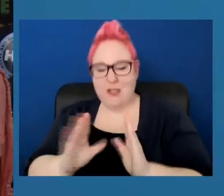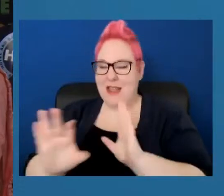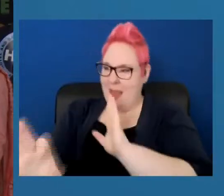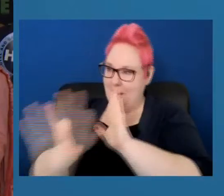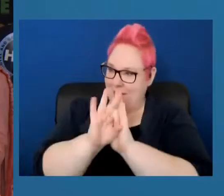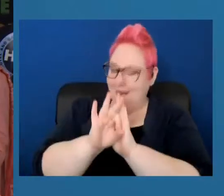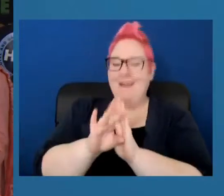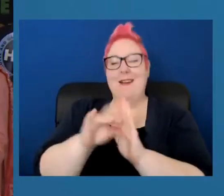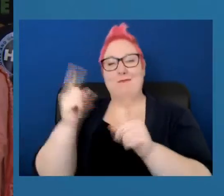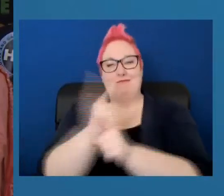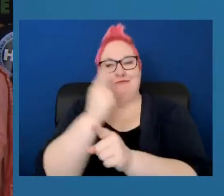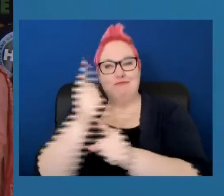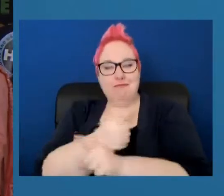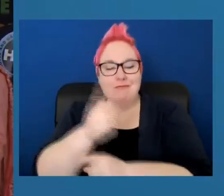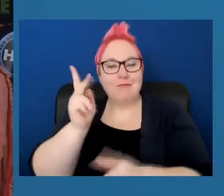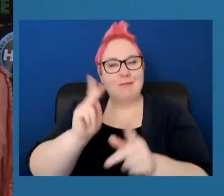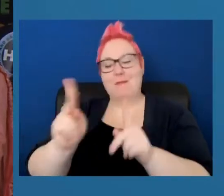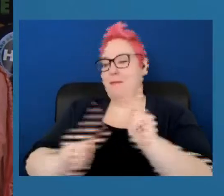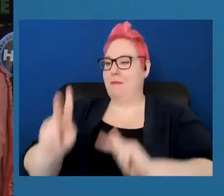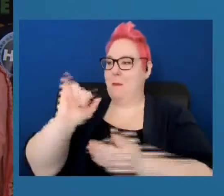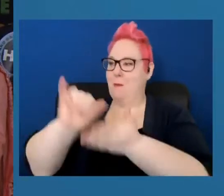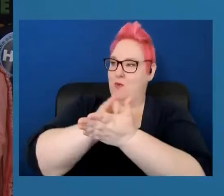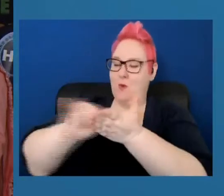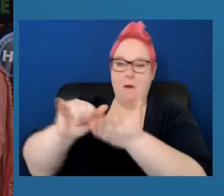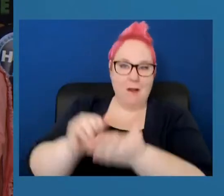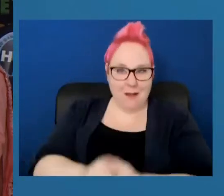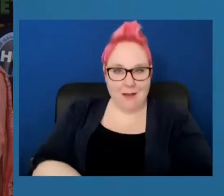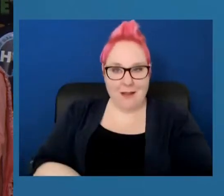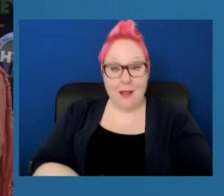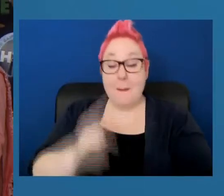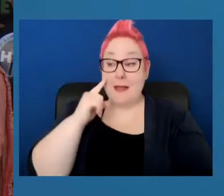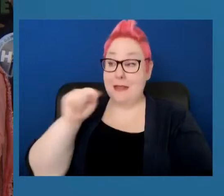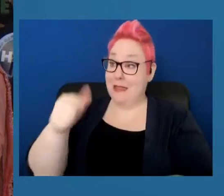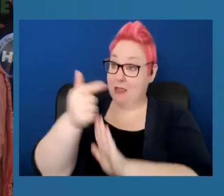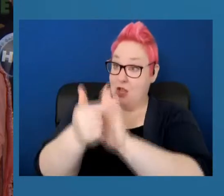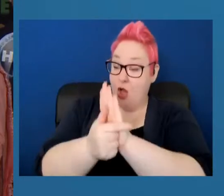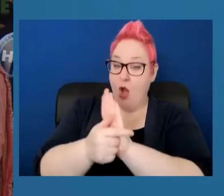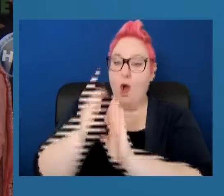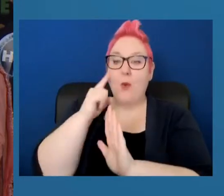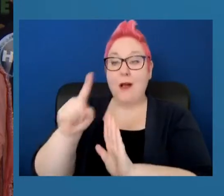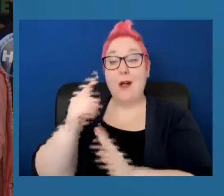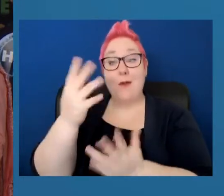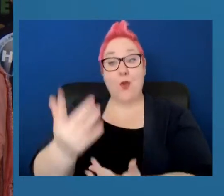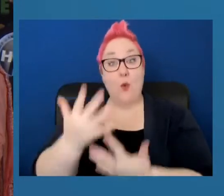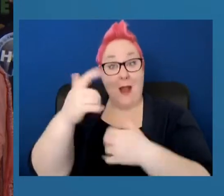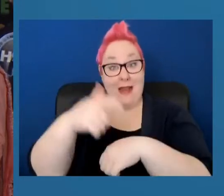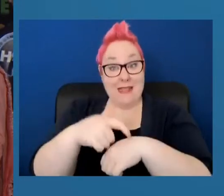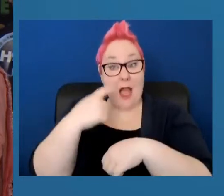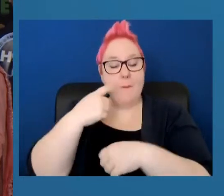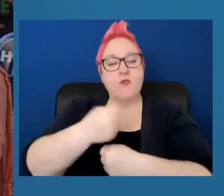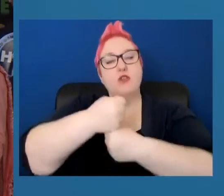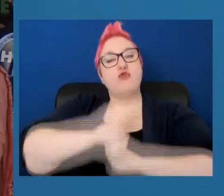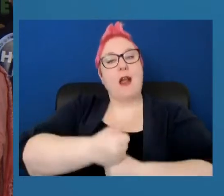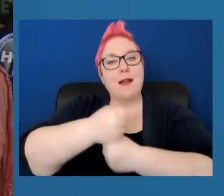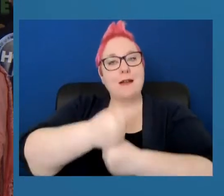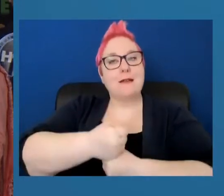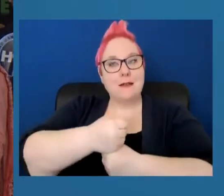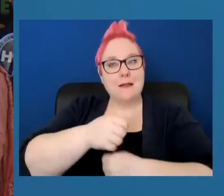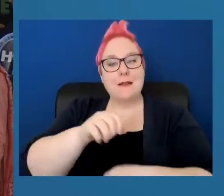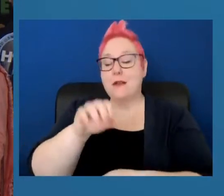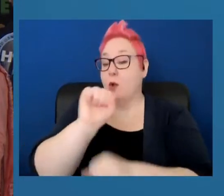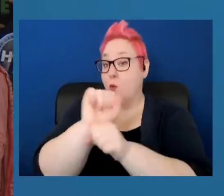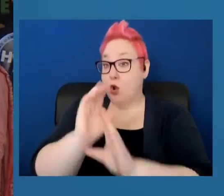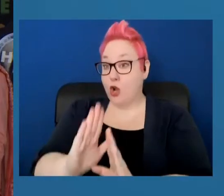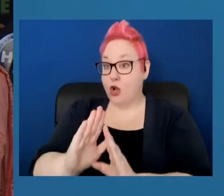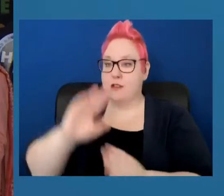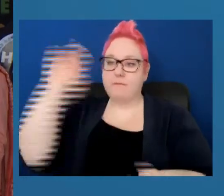Yorkers. Because this law also cuts in half the waiting period for striking workers, making New York the